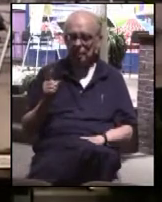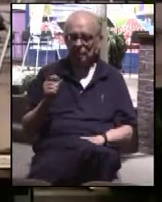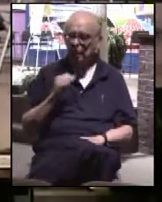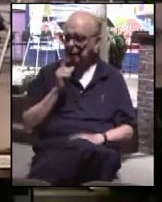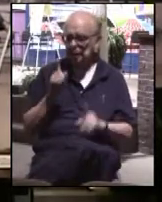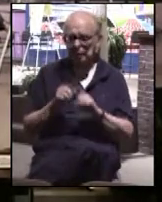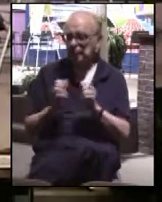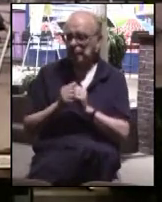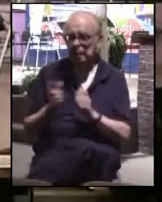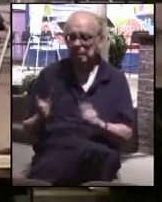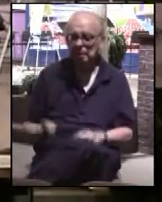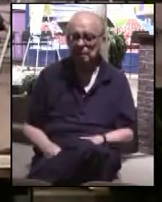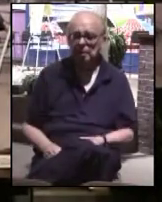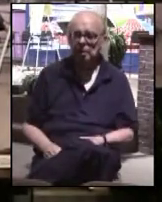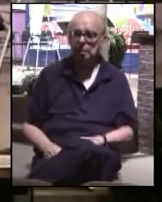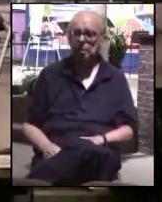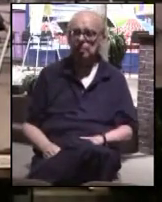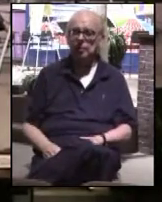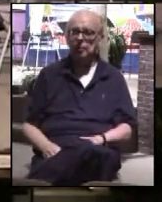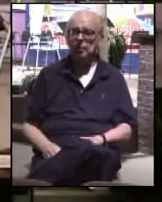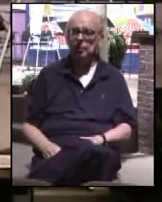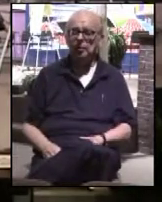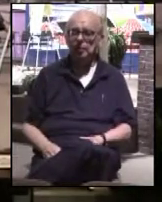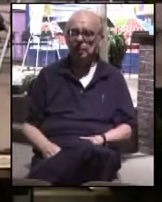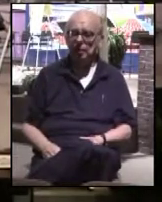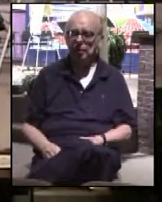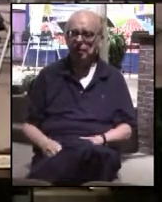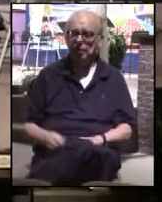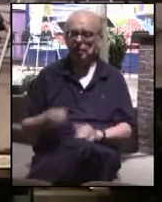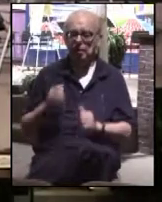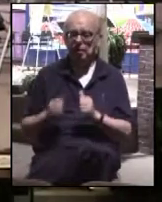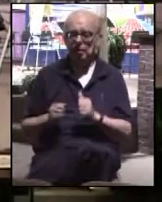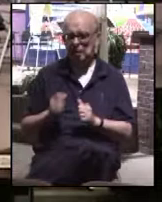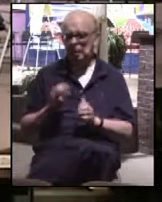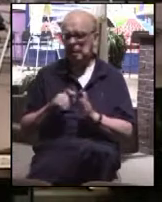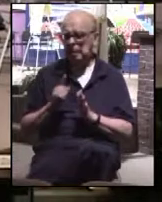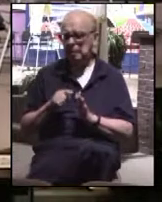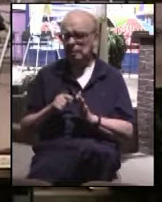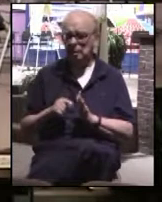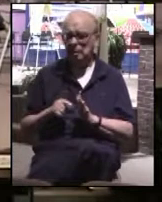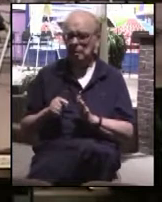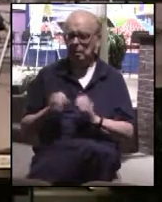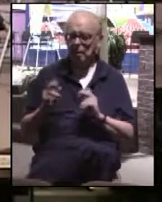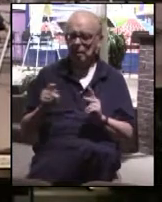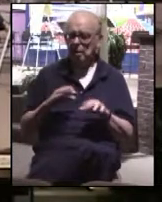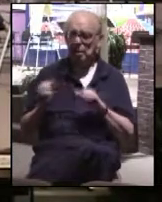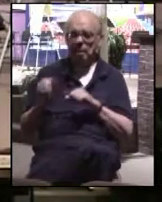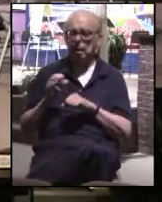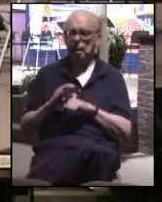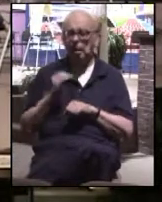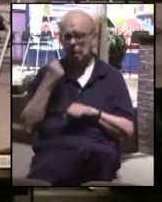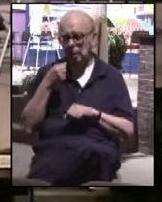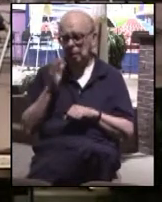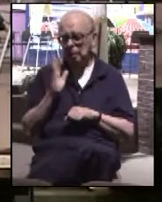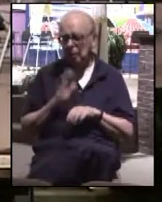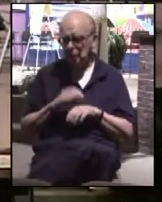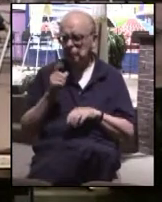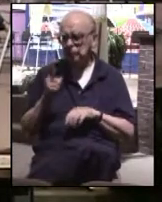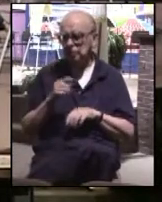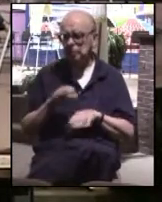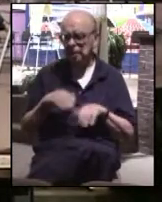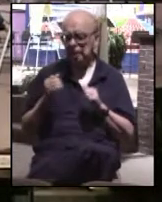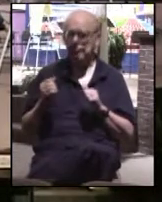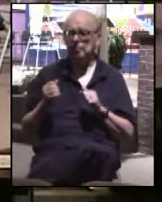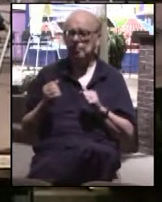agree with okay and i'll share with you which one it is in just a minute he says it's okay to leave if god calls you to leave